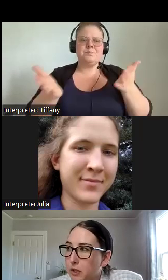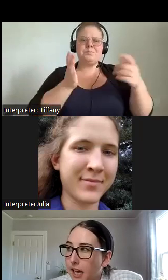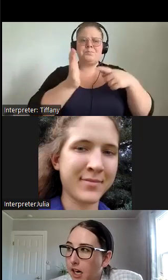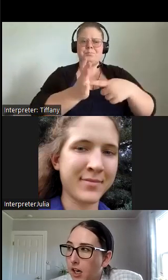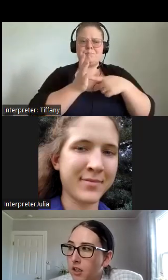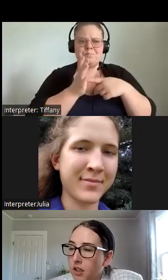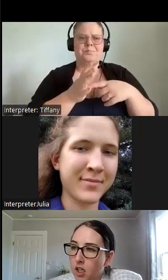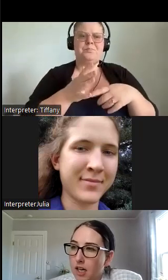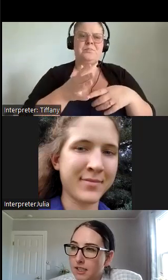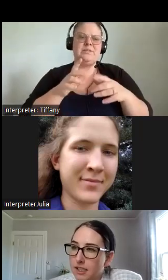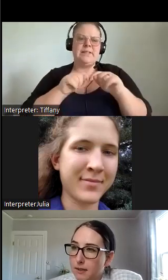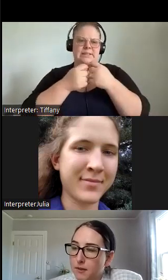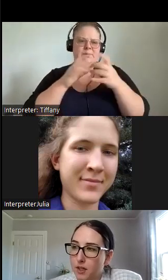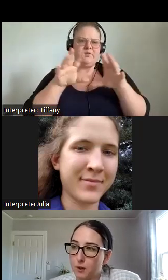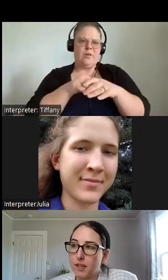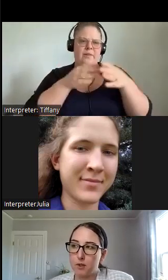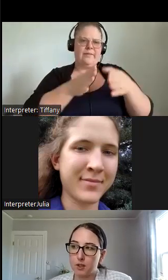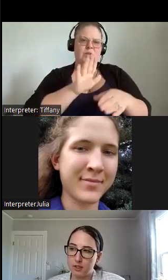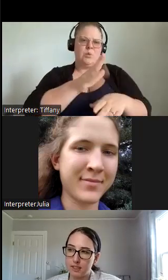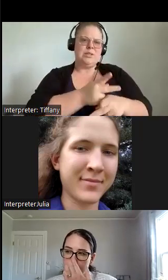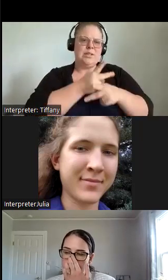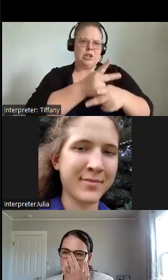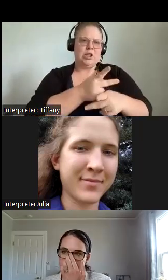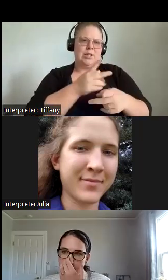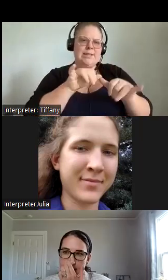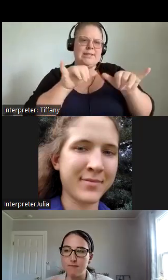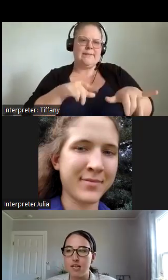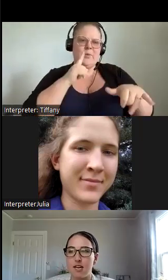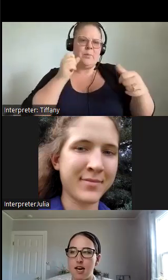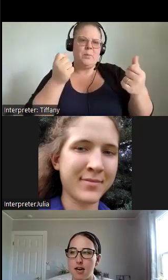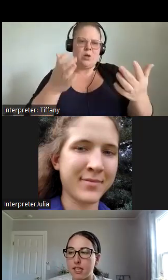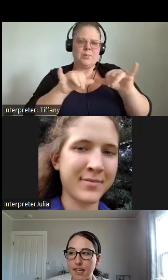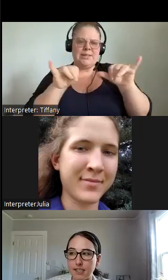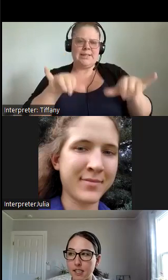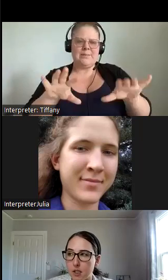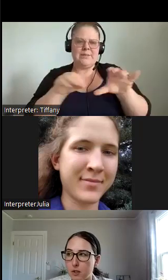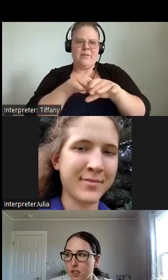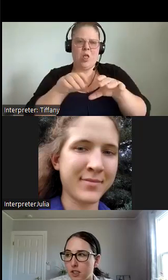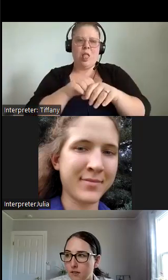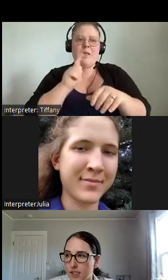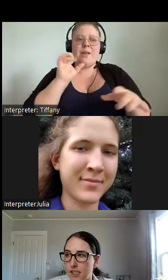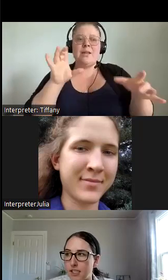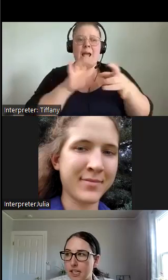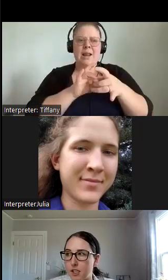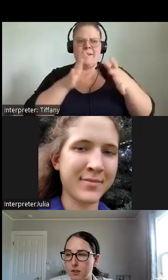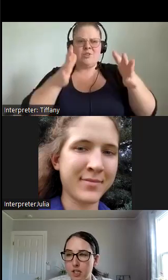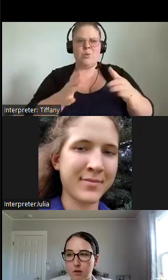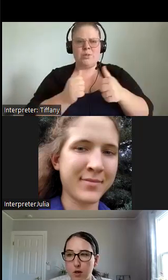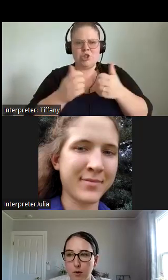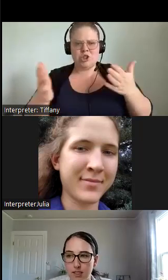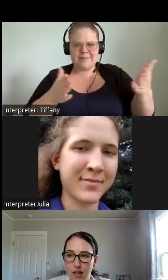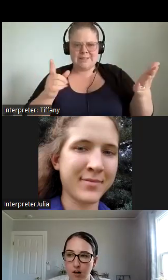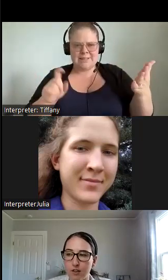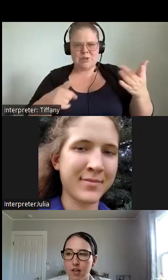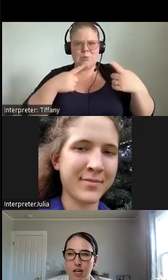the individual's care across systems for those with multiple systems involvement, connecting individuals to services needed to achieve